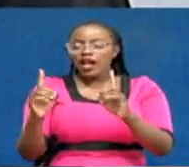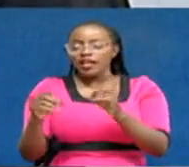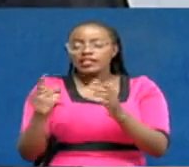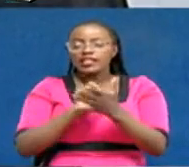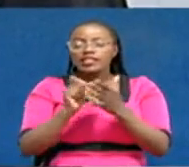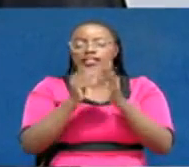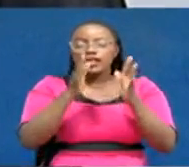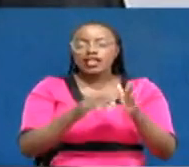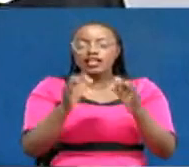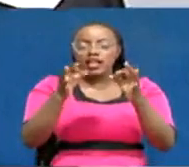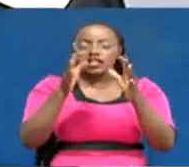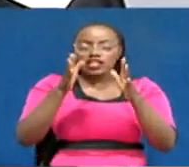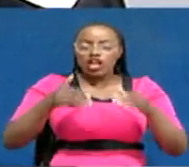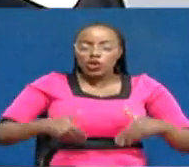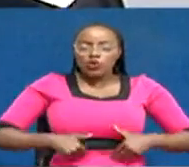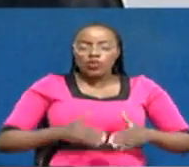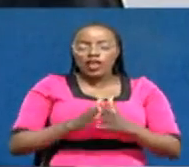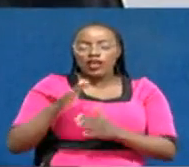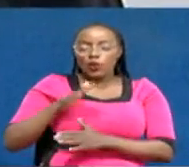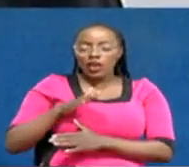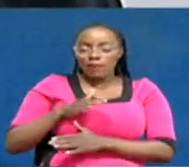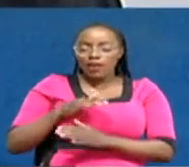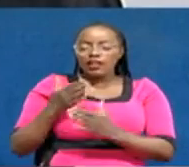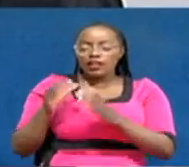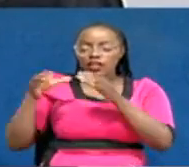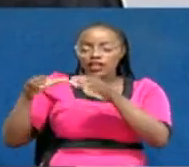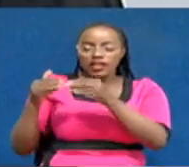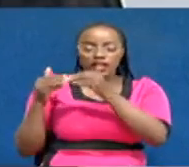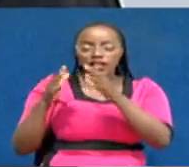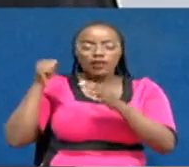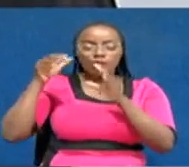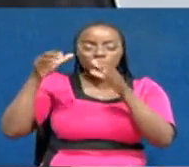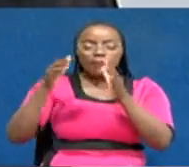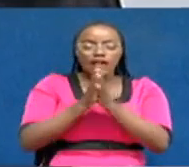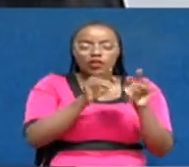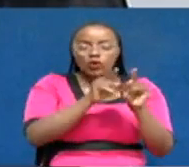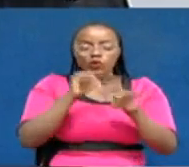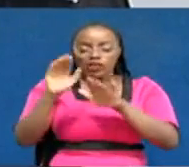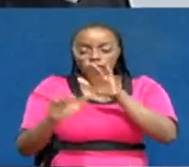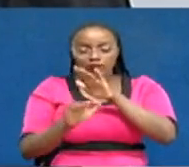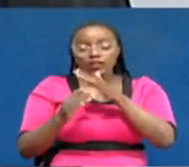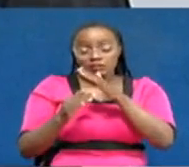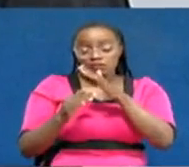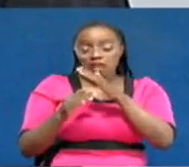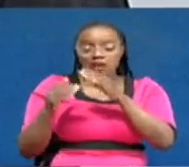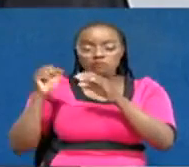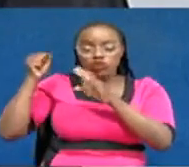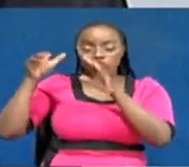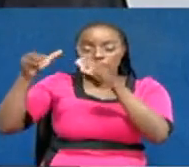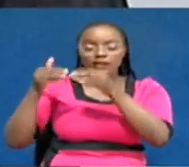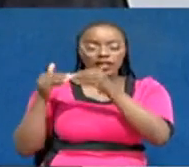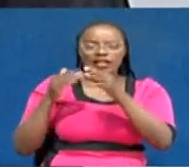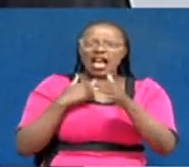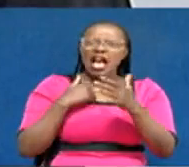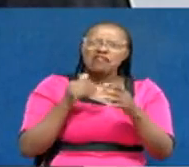secretary, treasurer, youth and women leagues leaders, the party leader, and of course the deputy party leader. And it would typically